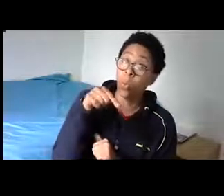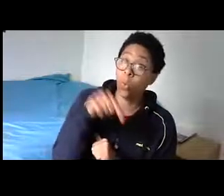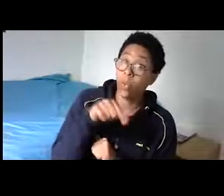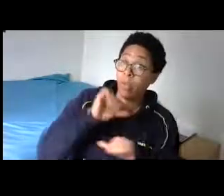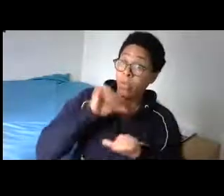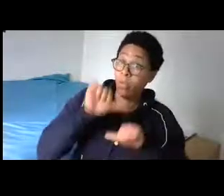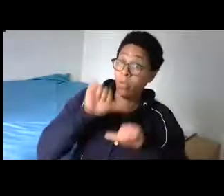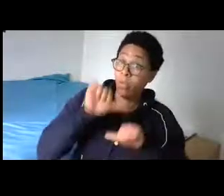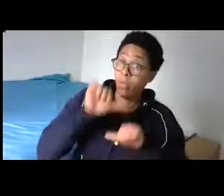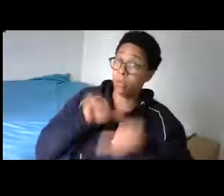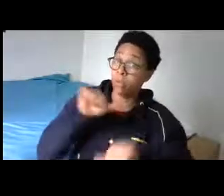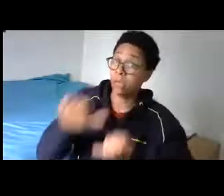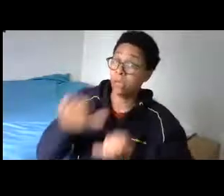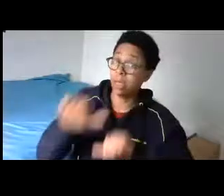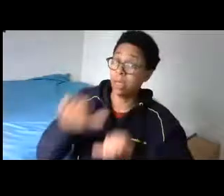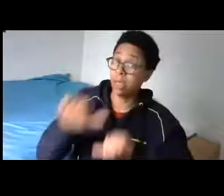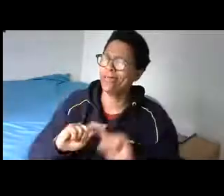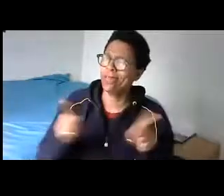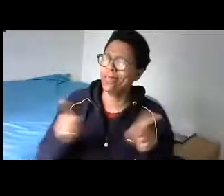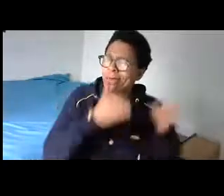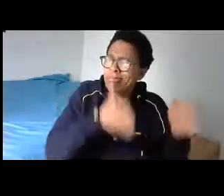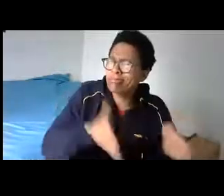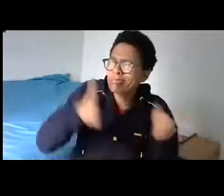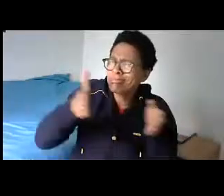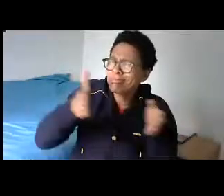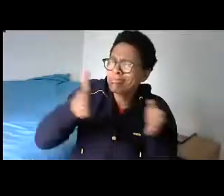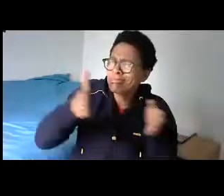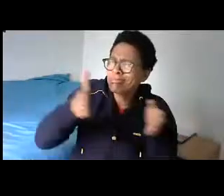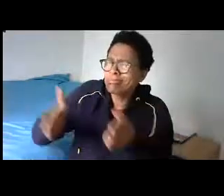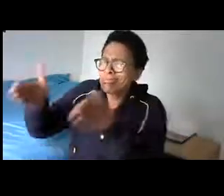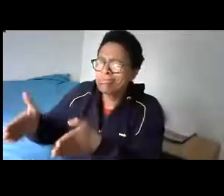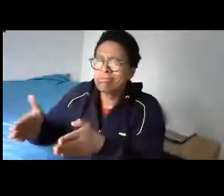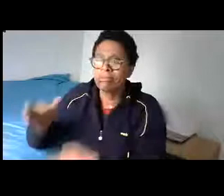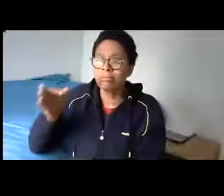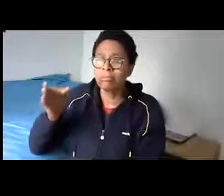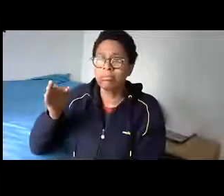stages set in law that local authority has to follow,